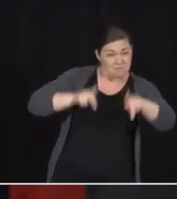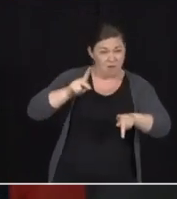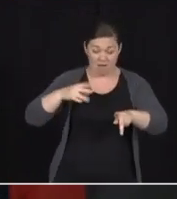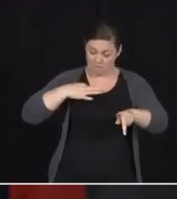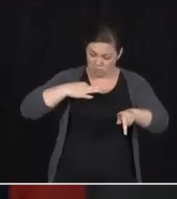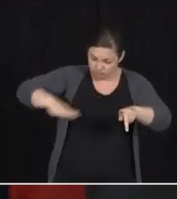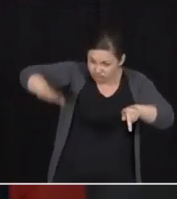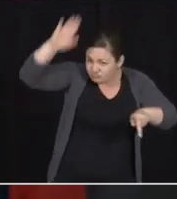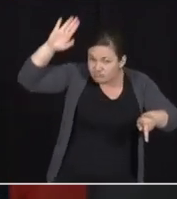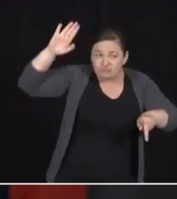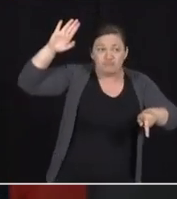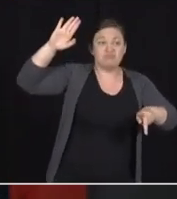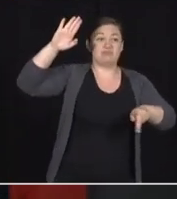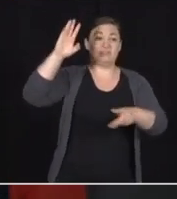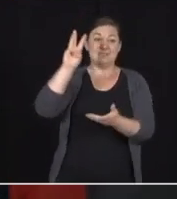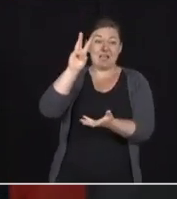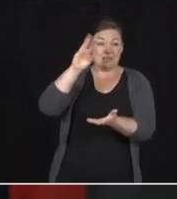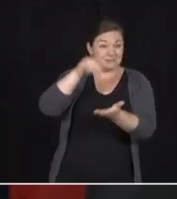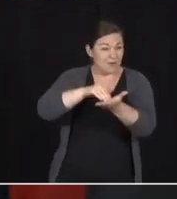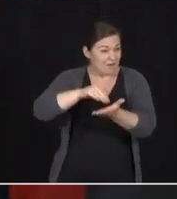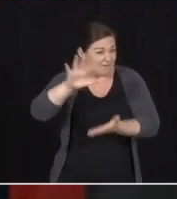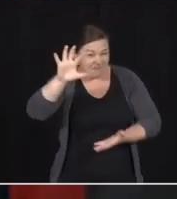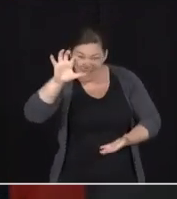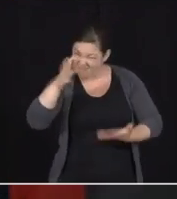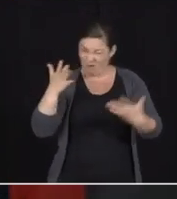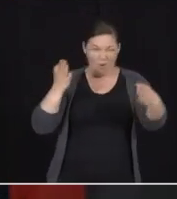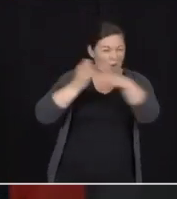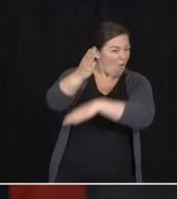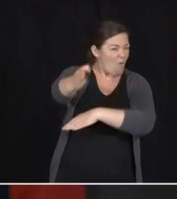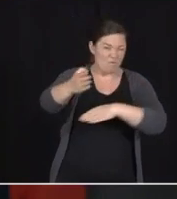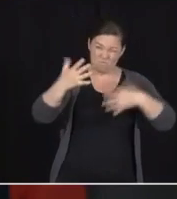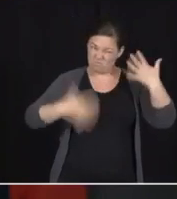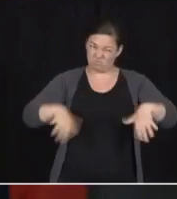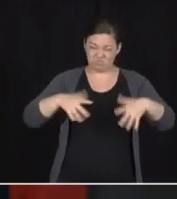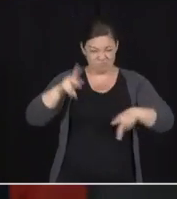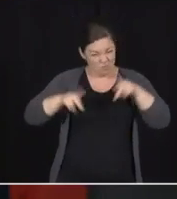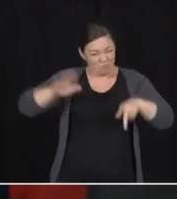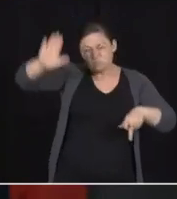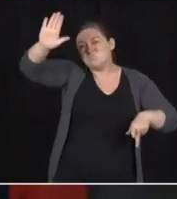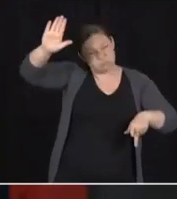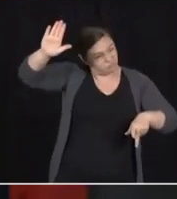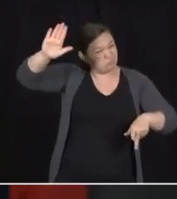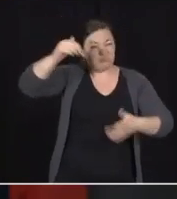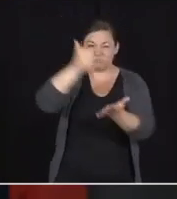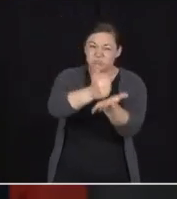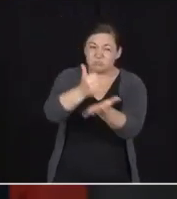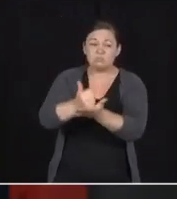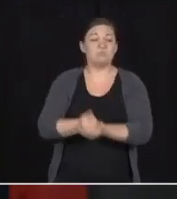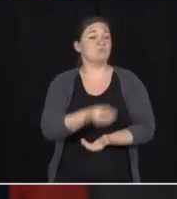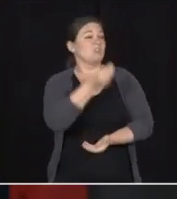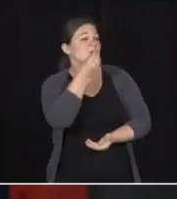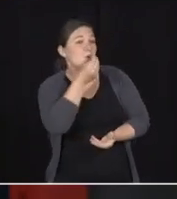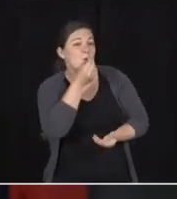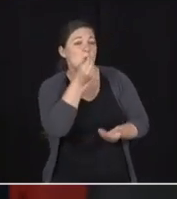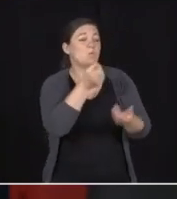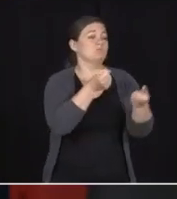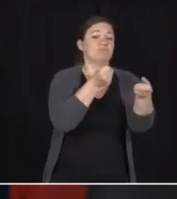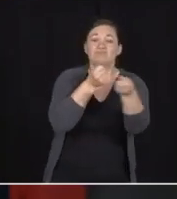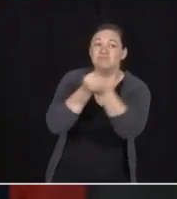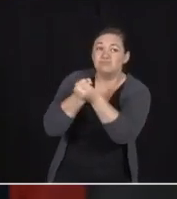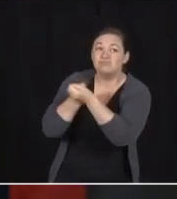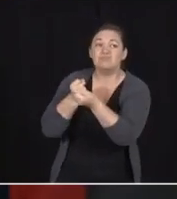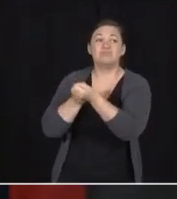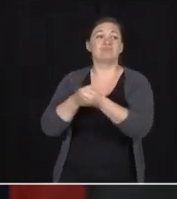over 6,500 people who raised their hand to help deliver vital necessities, support local food banks, or check